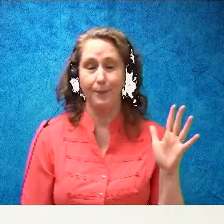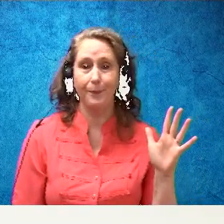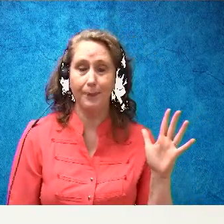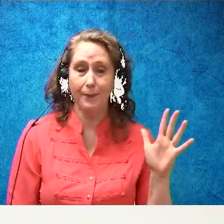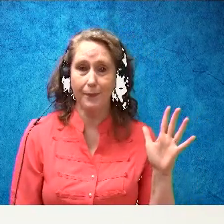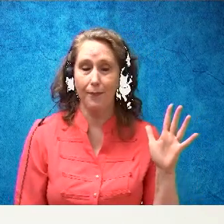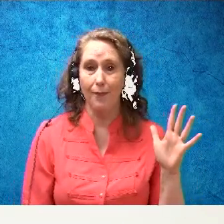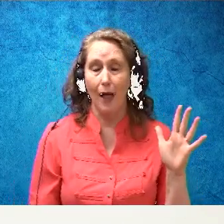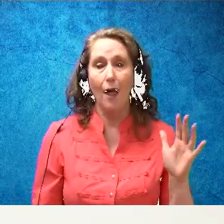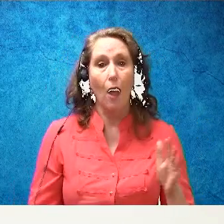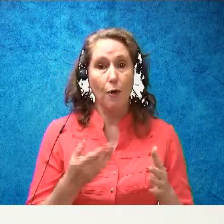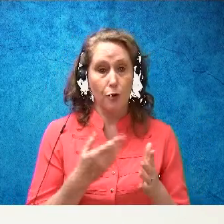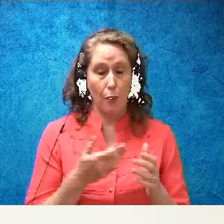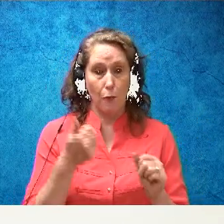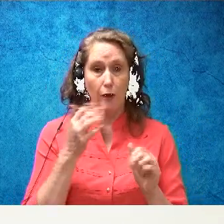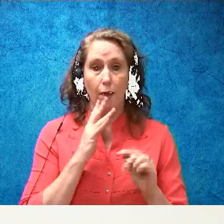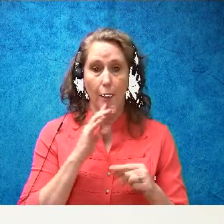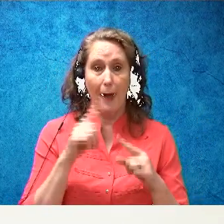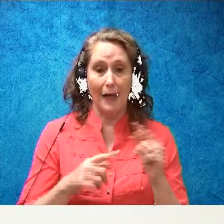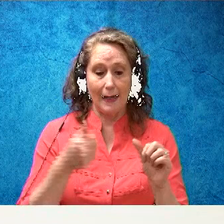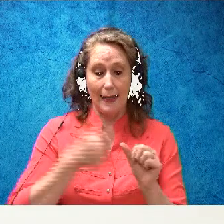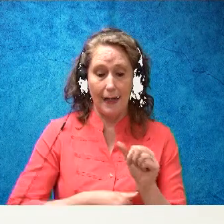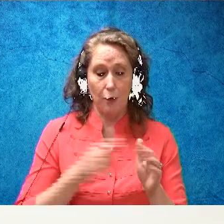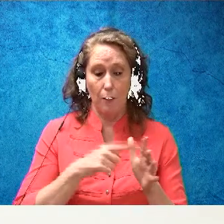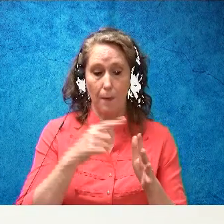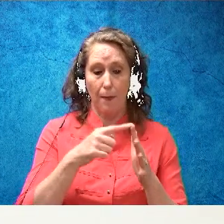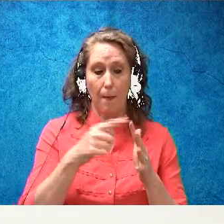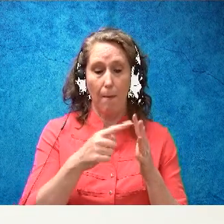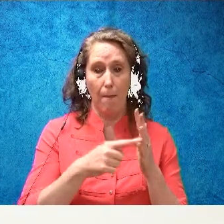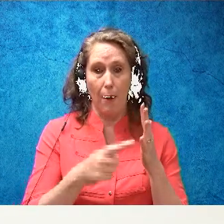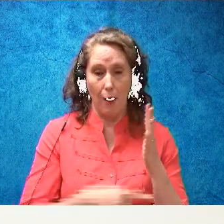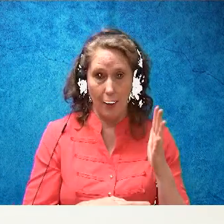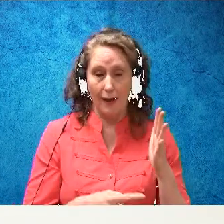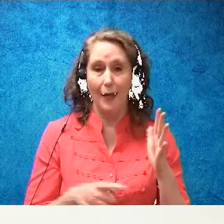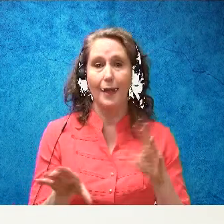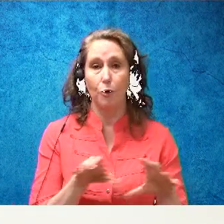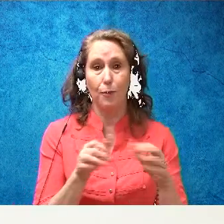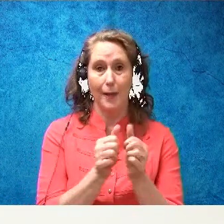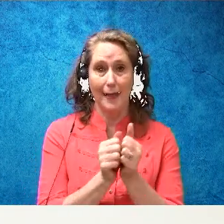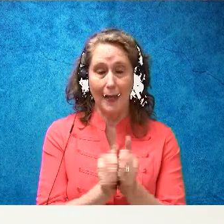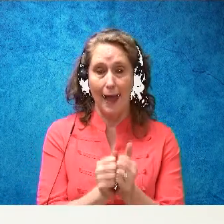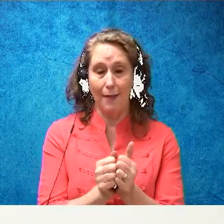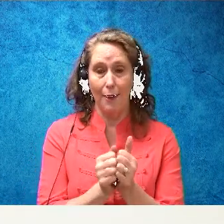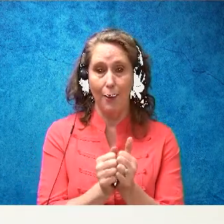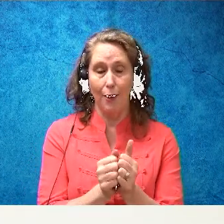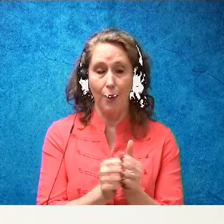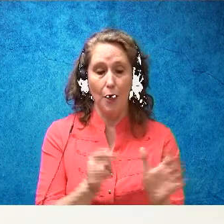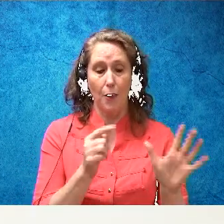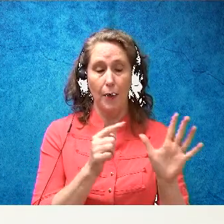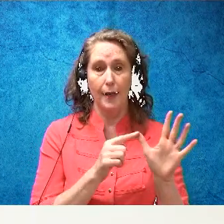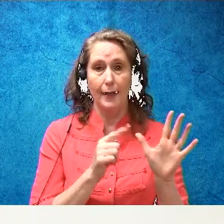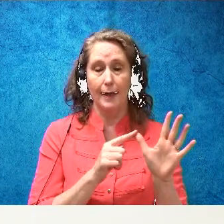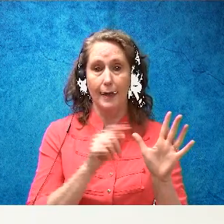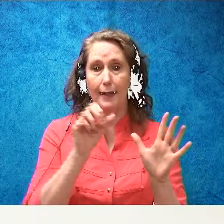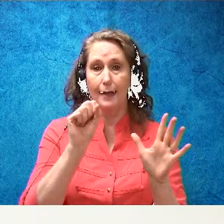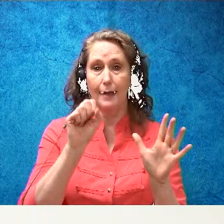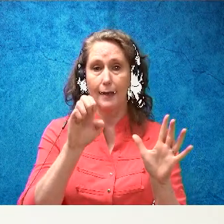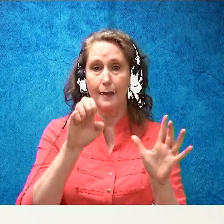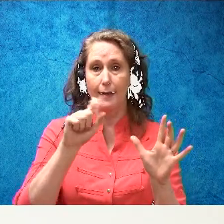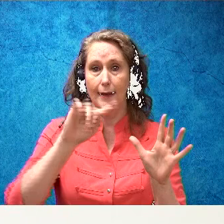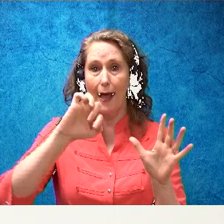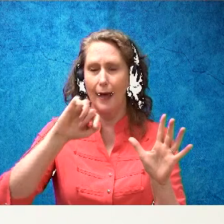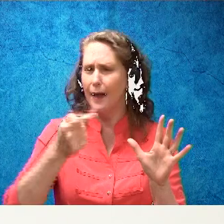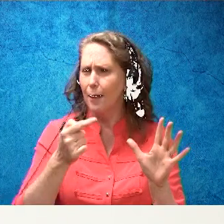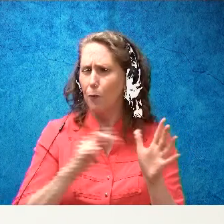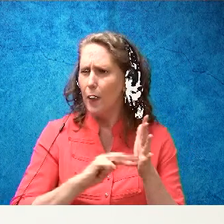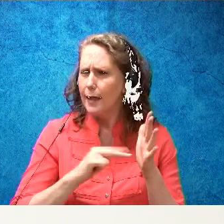So we're going to go through the parts, all right? Remember, let's go through them again together. All right, so we have the setting. And remember,